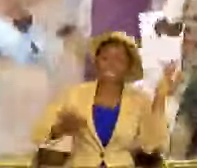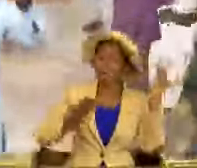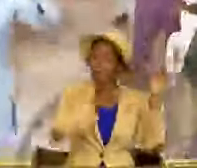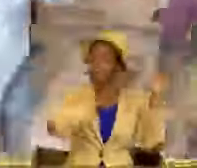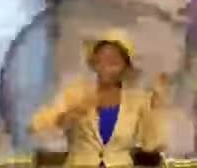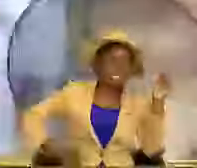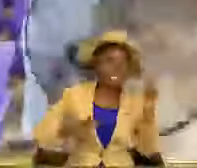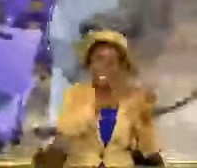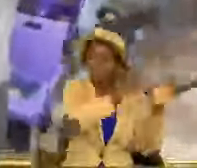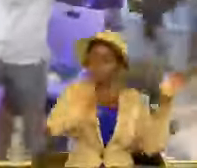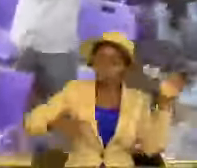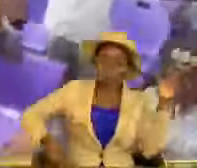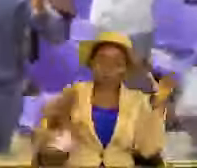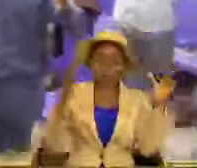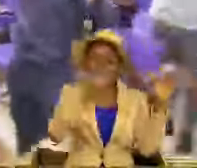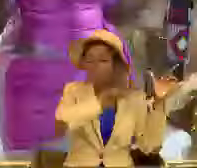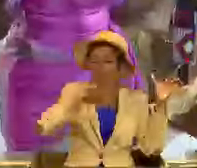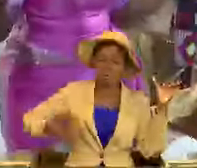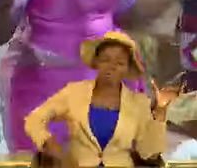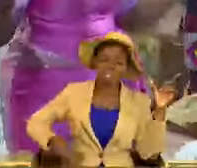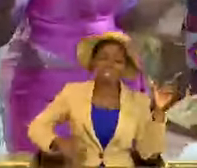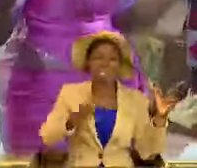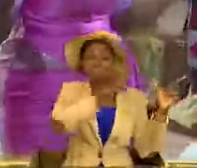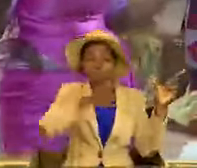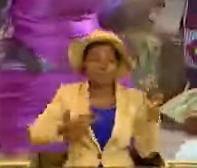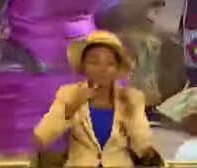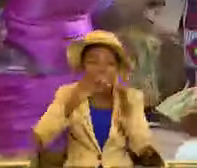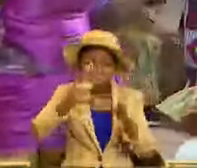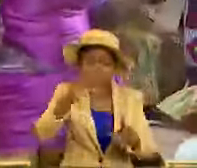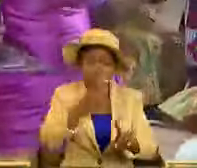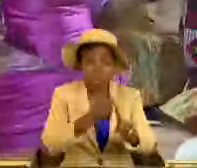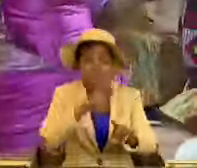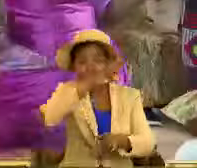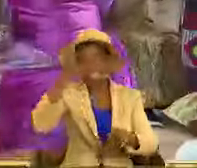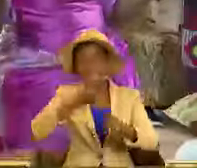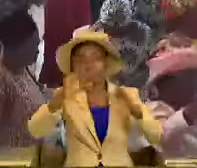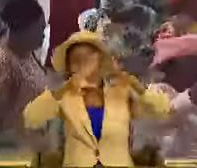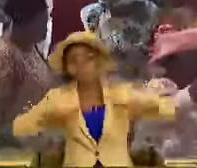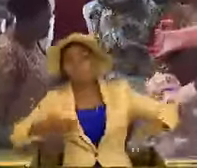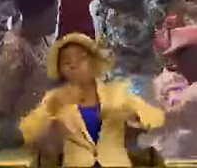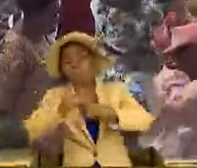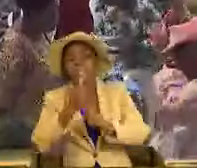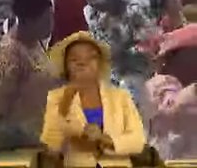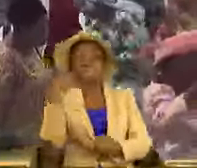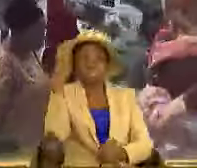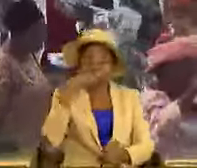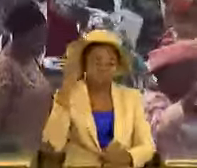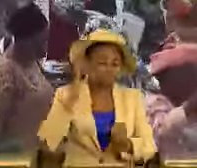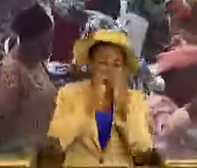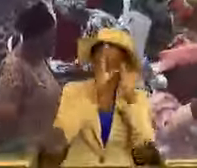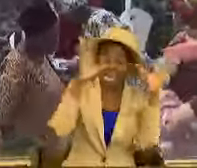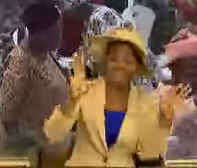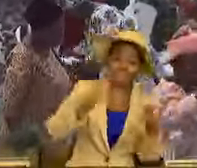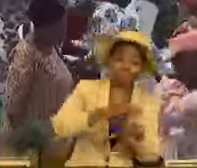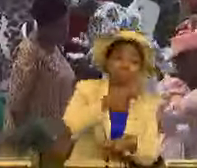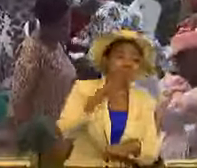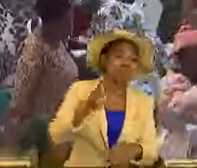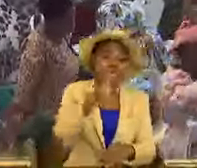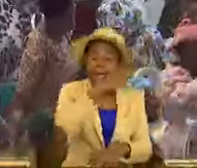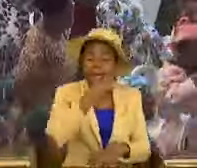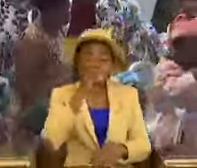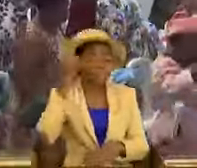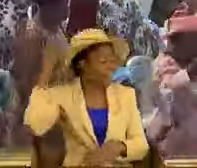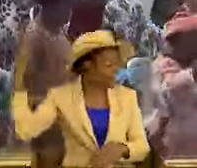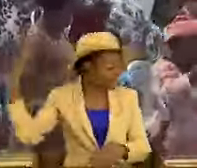lords the Lord blesses you some Zion make his face to shine upon you and be gracious unto you you shall go from